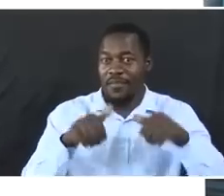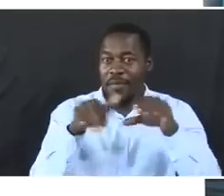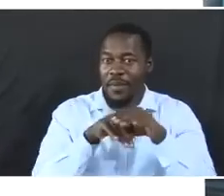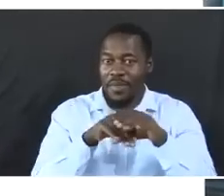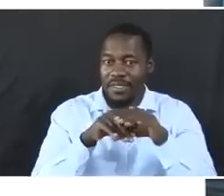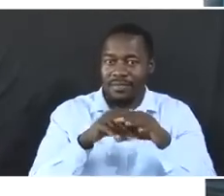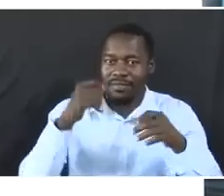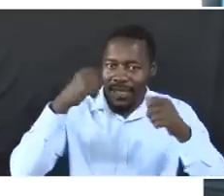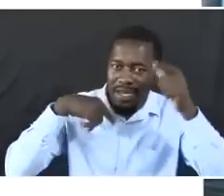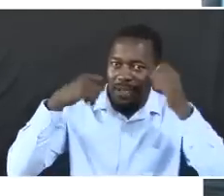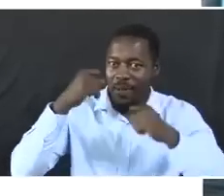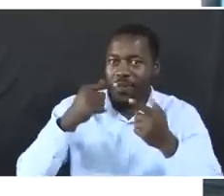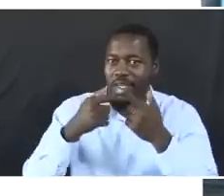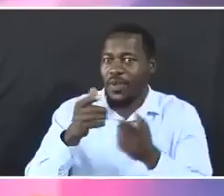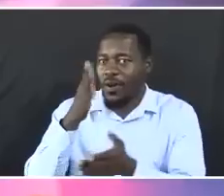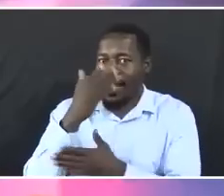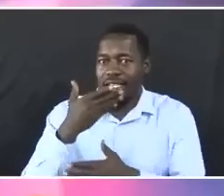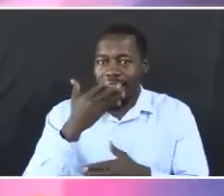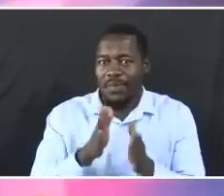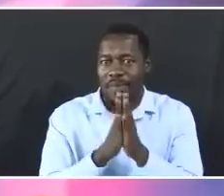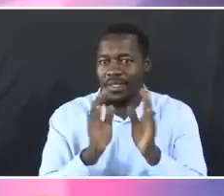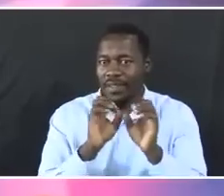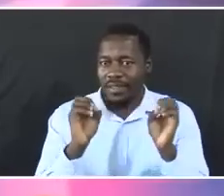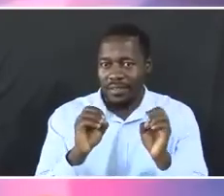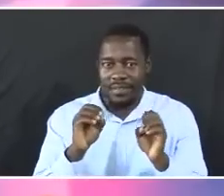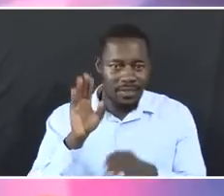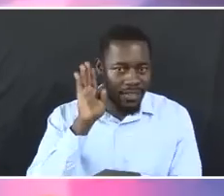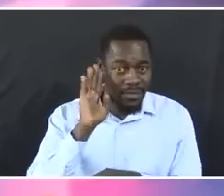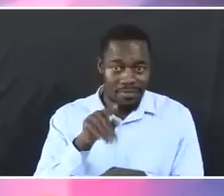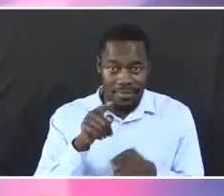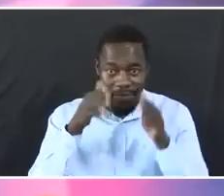answering. Listen to the reason why he's not answering.